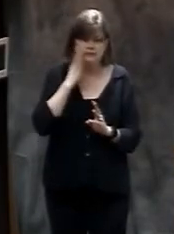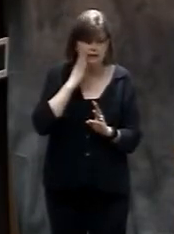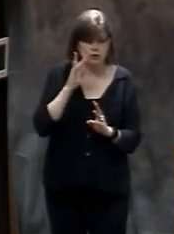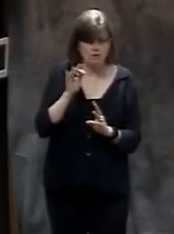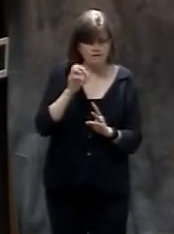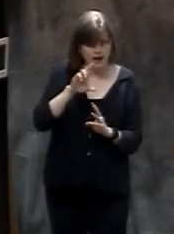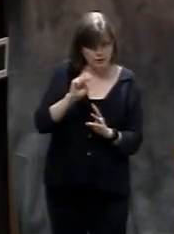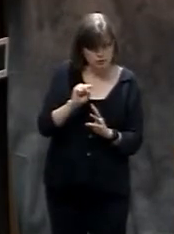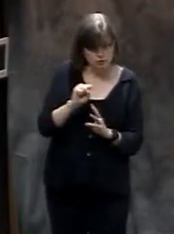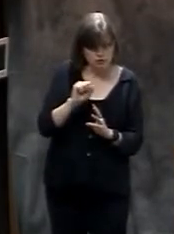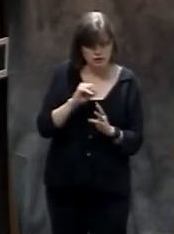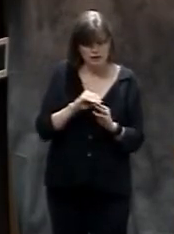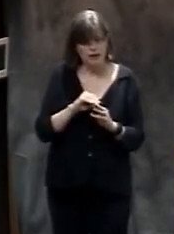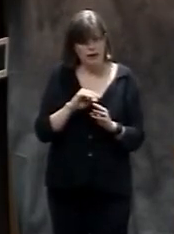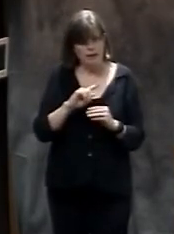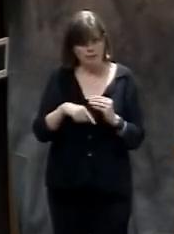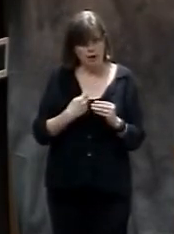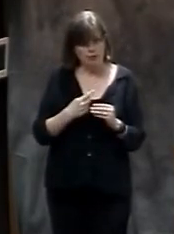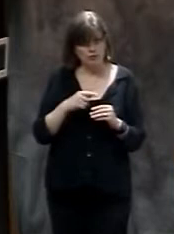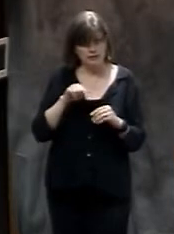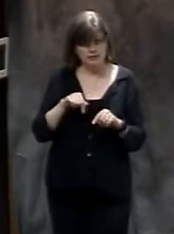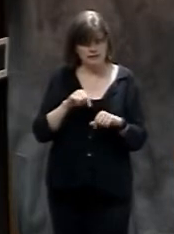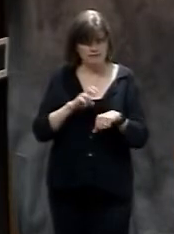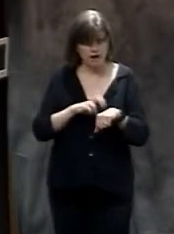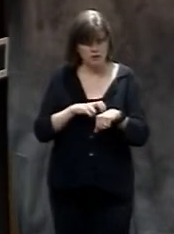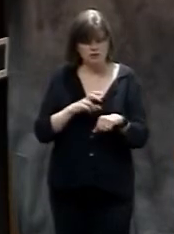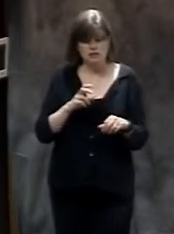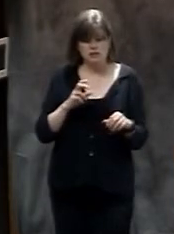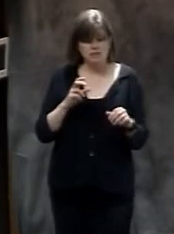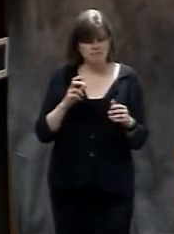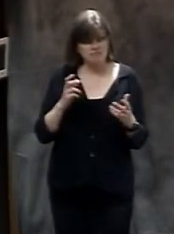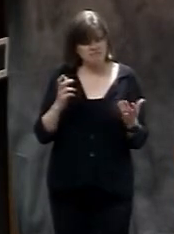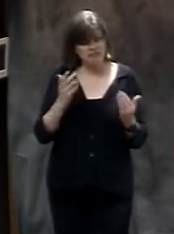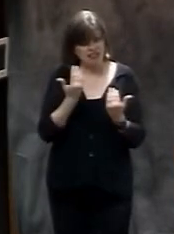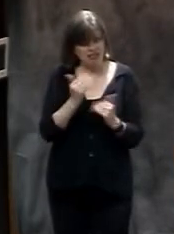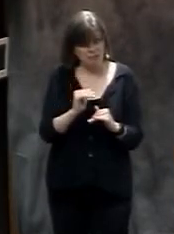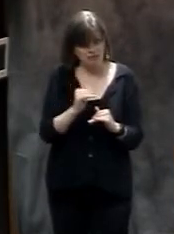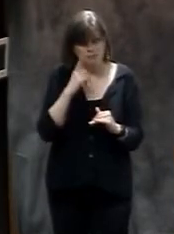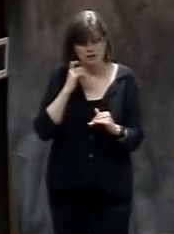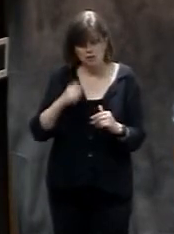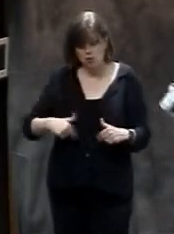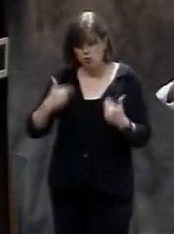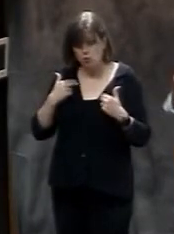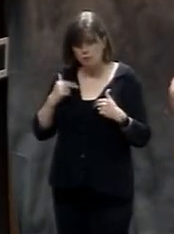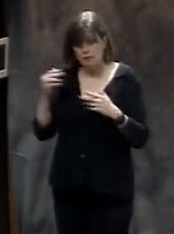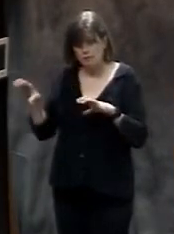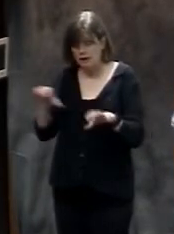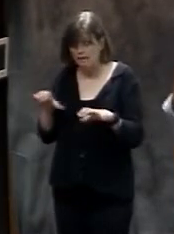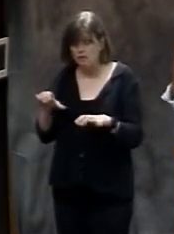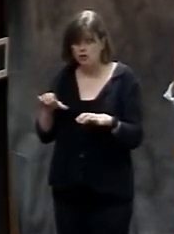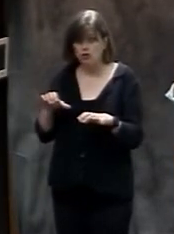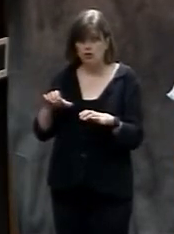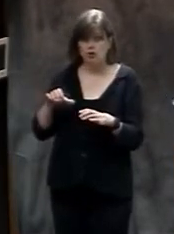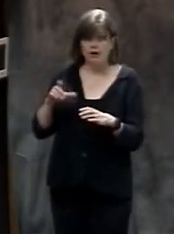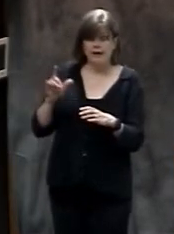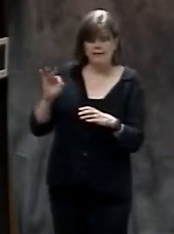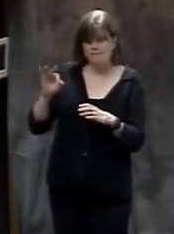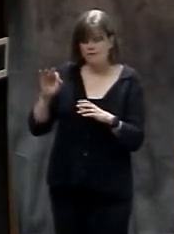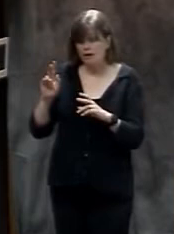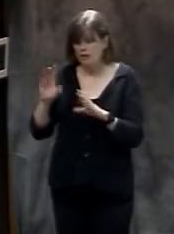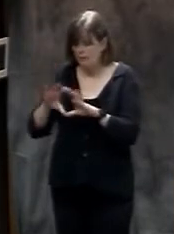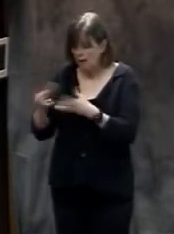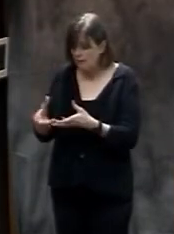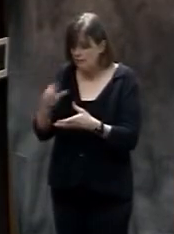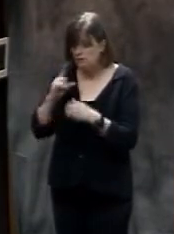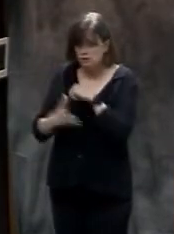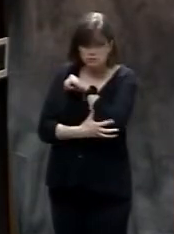go so far. As you can imagine, human behavior, socioeconomic conditions, and many other human